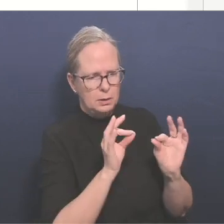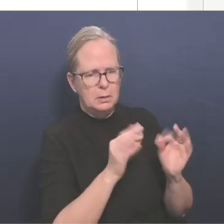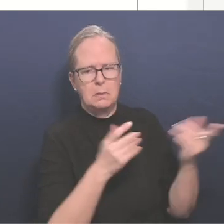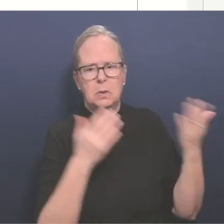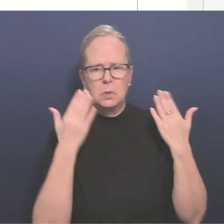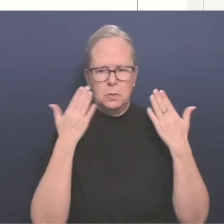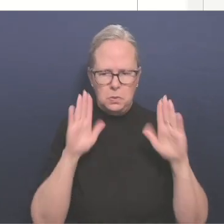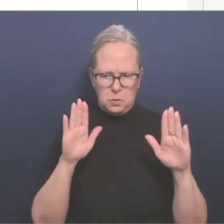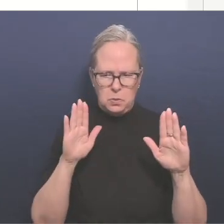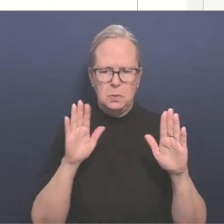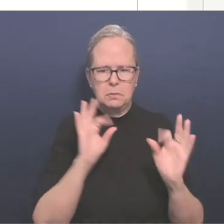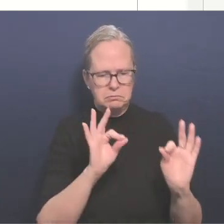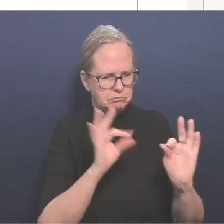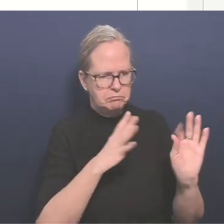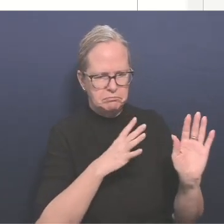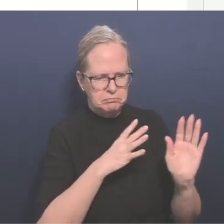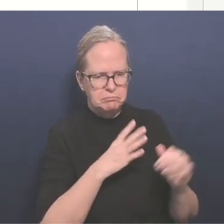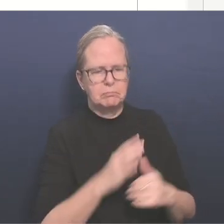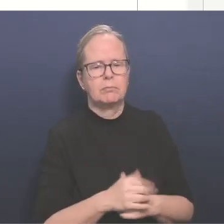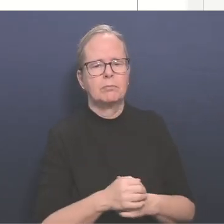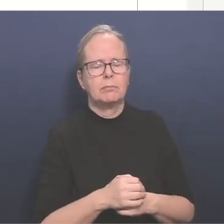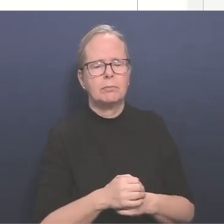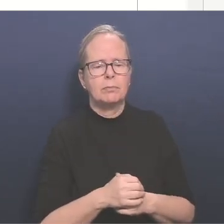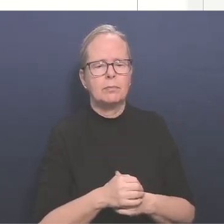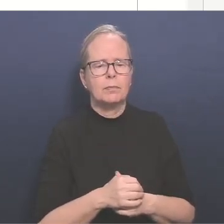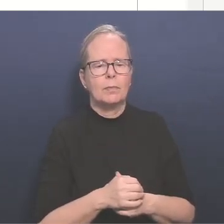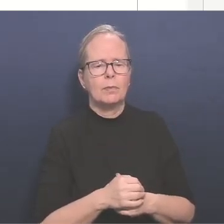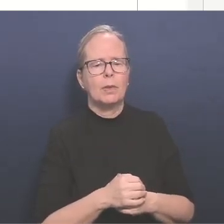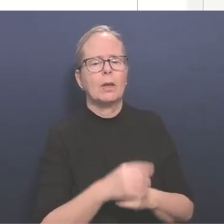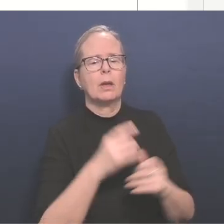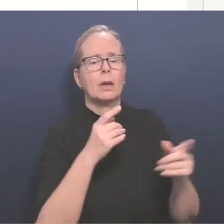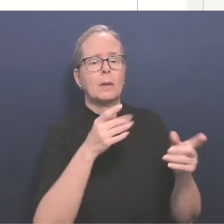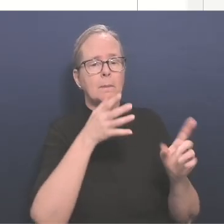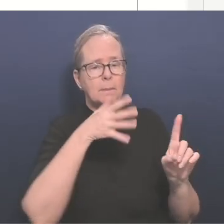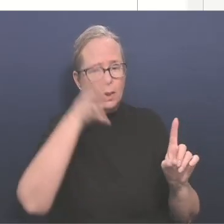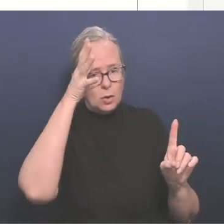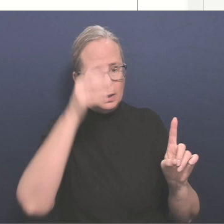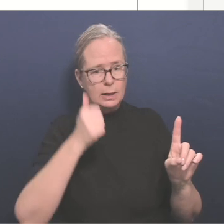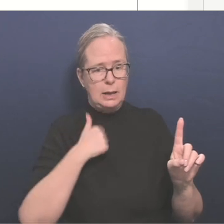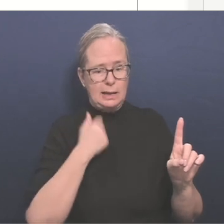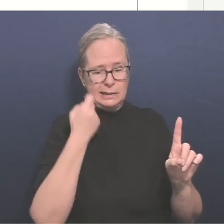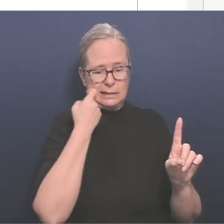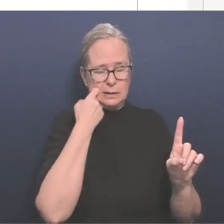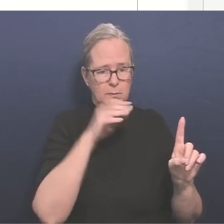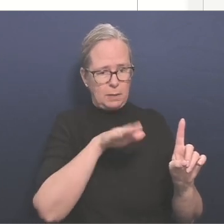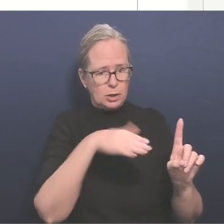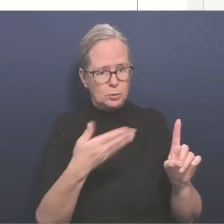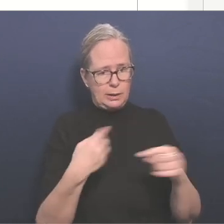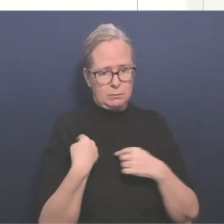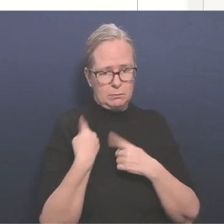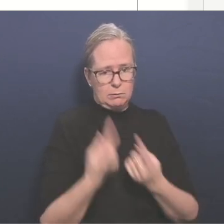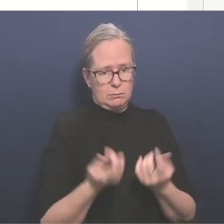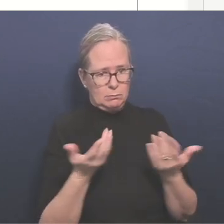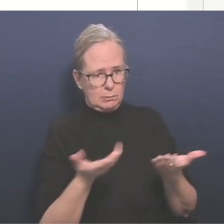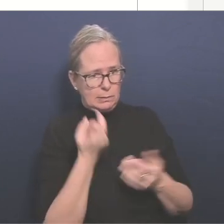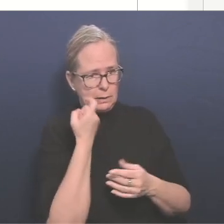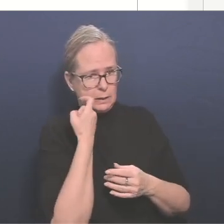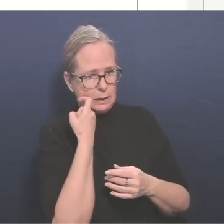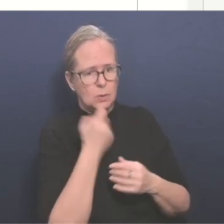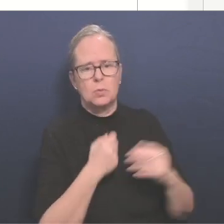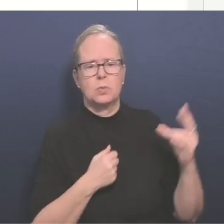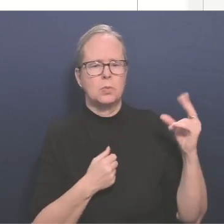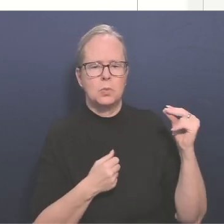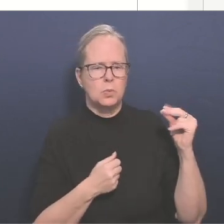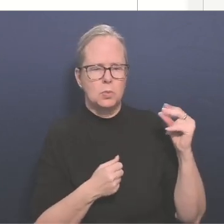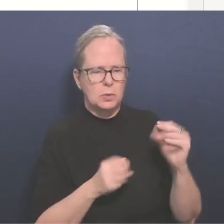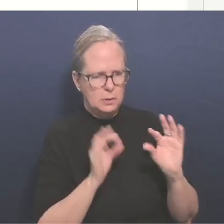introduction of what the benefit is about, So it has the introduction, a quick explanation. Then it tells you